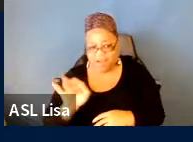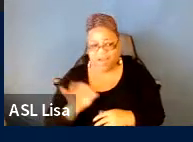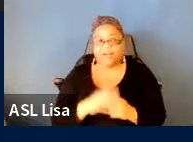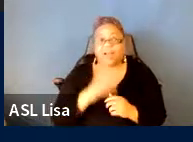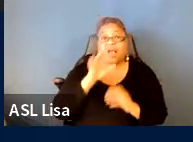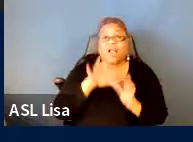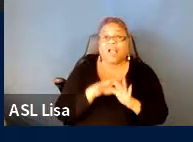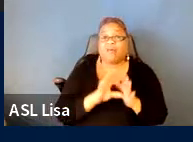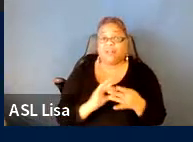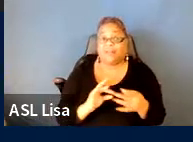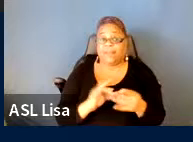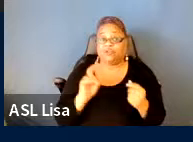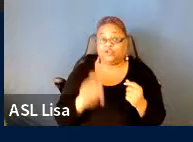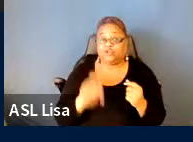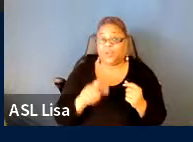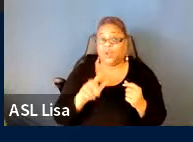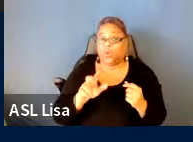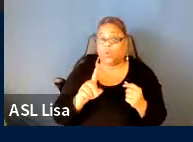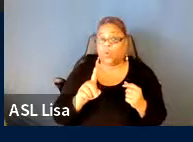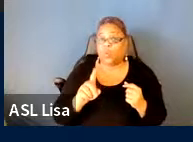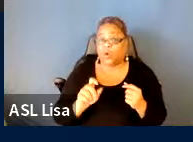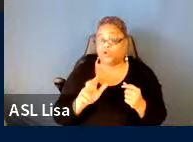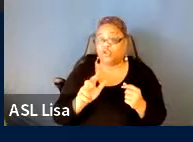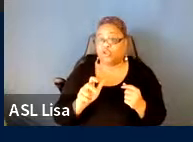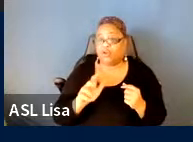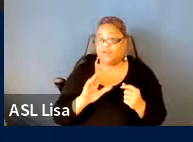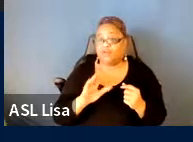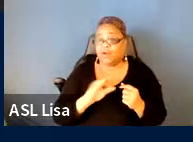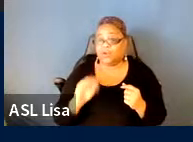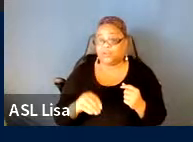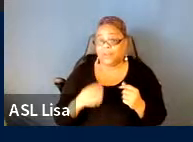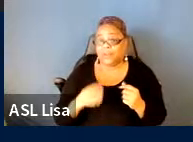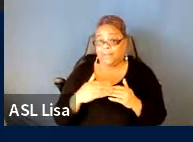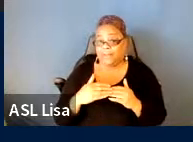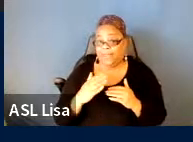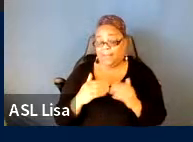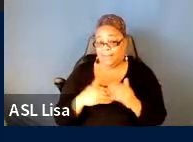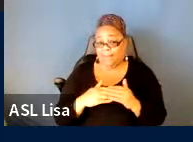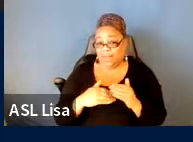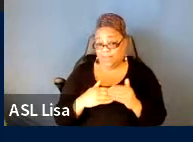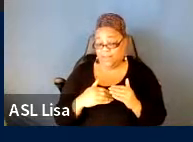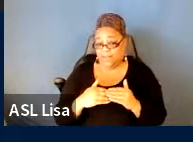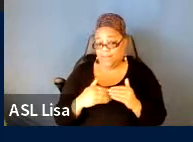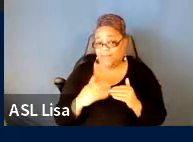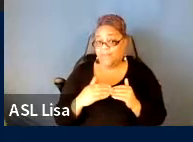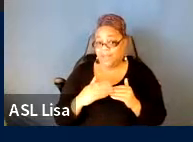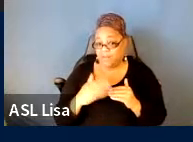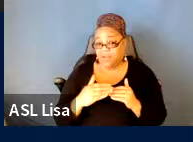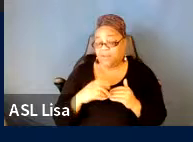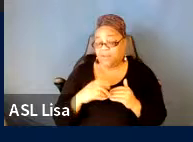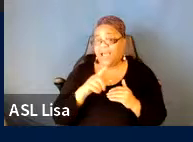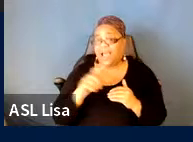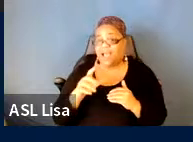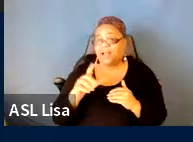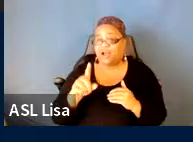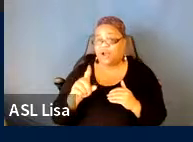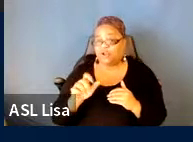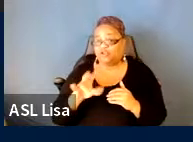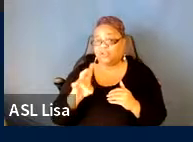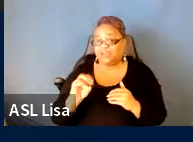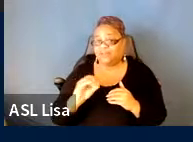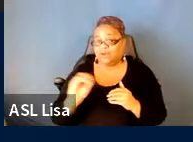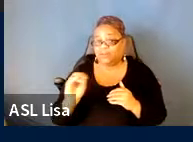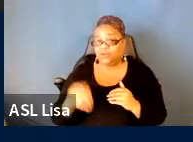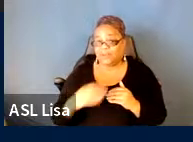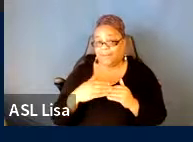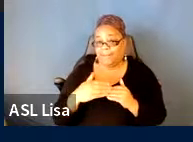be 135% minimum and 170% maximum of the character height. And the image below shows a